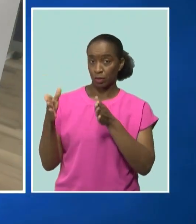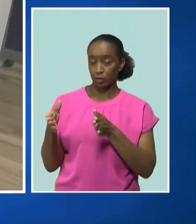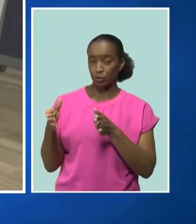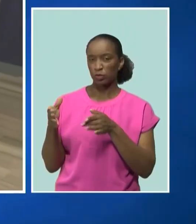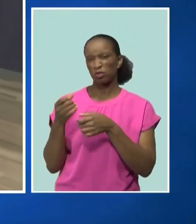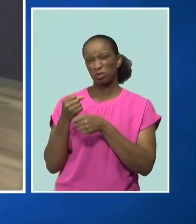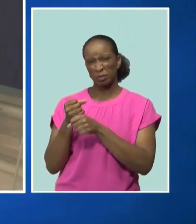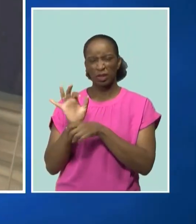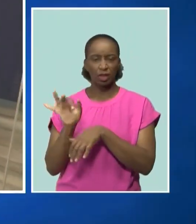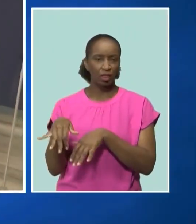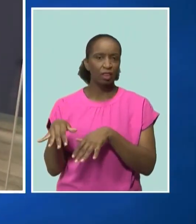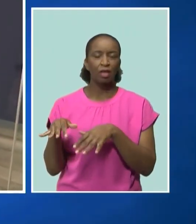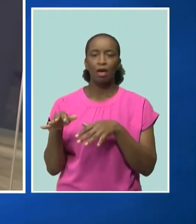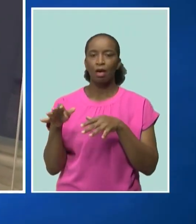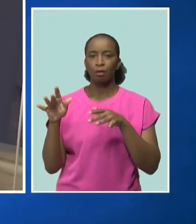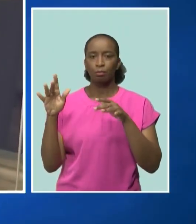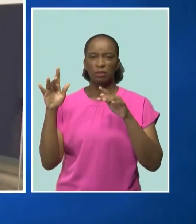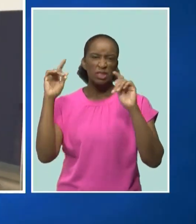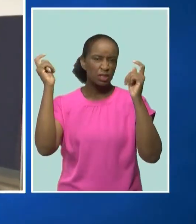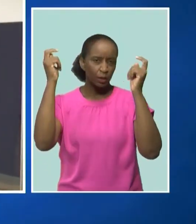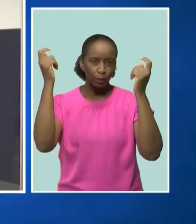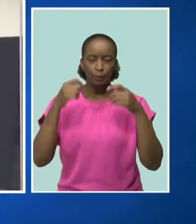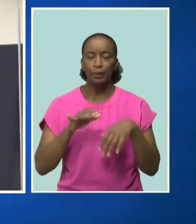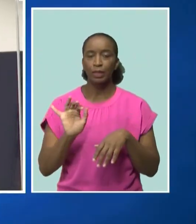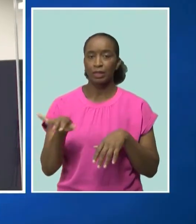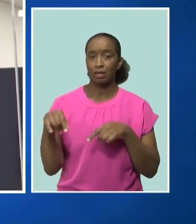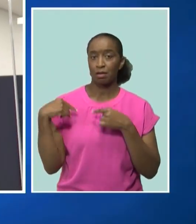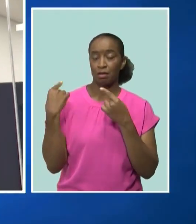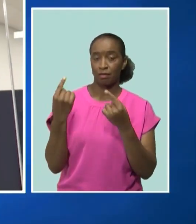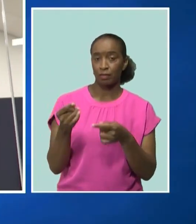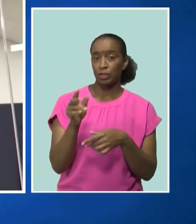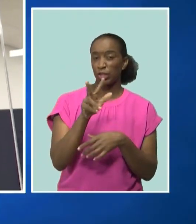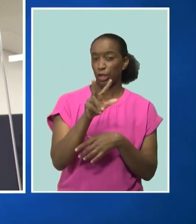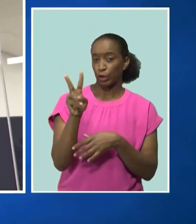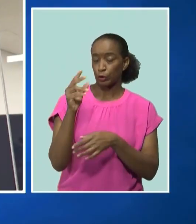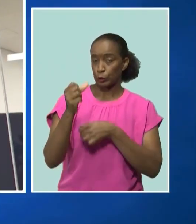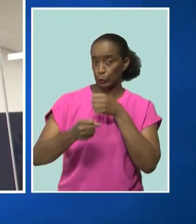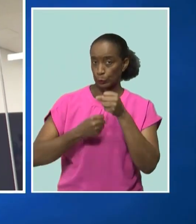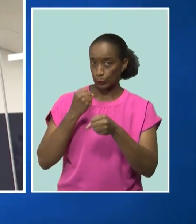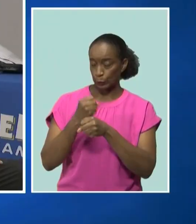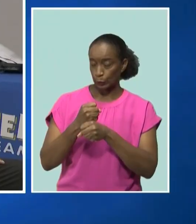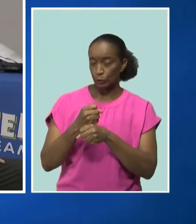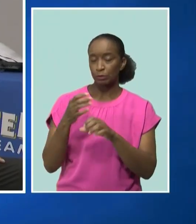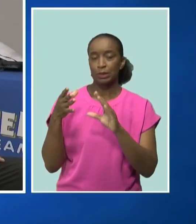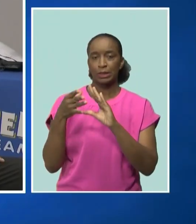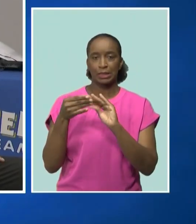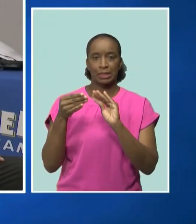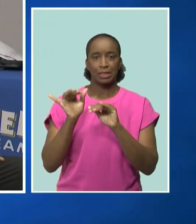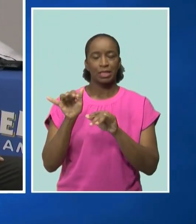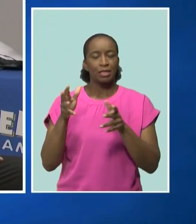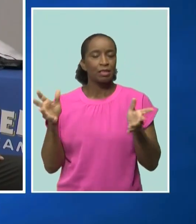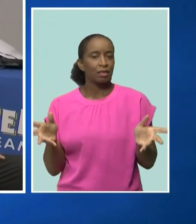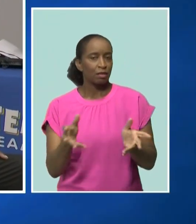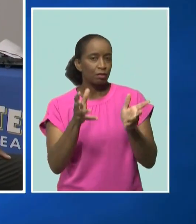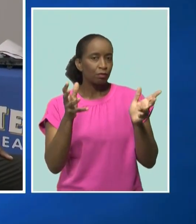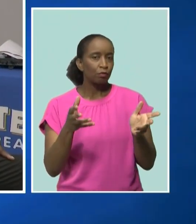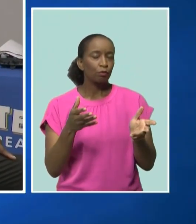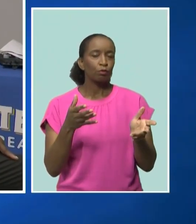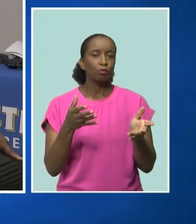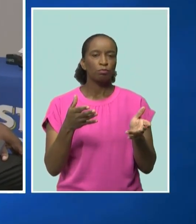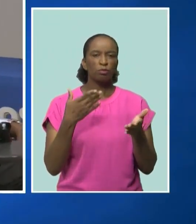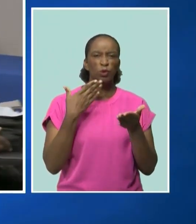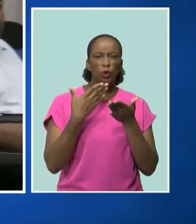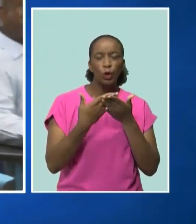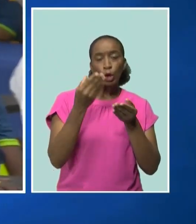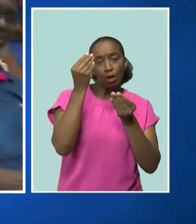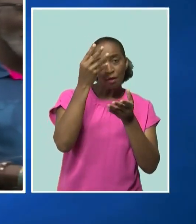He says Gospel Fest, now in its 32nd edition, has maintained and pushed the gospel of Jesus Christ, which